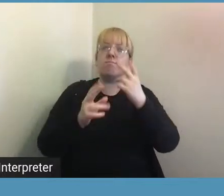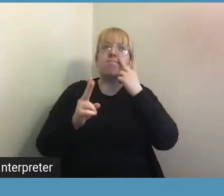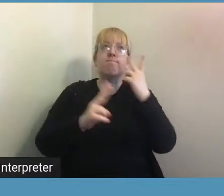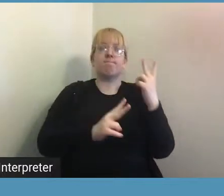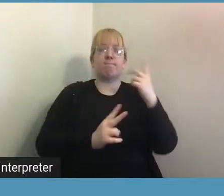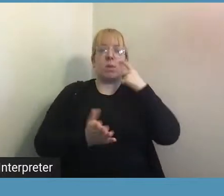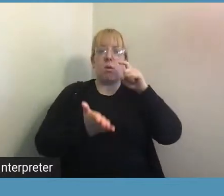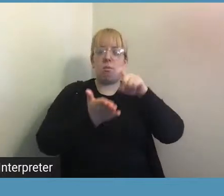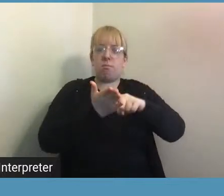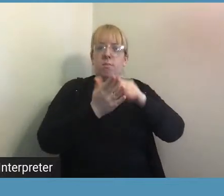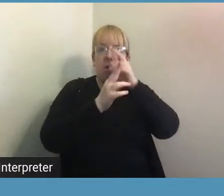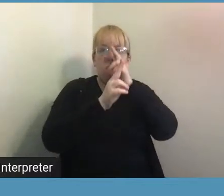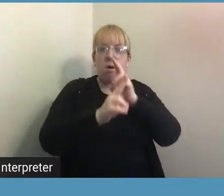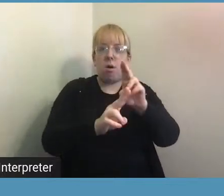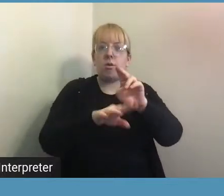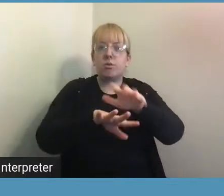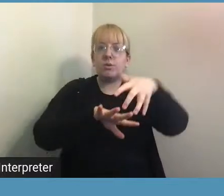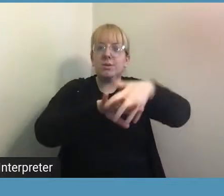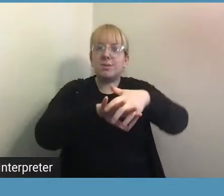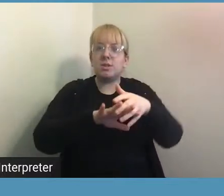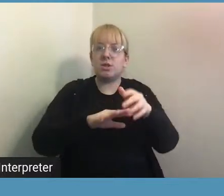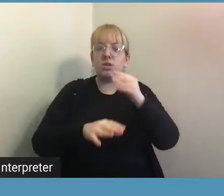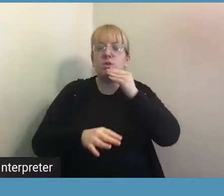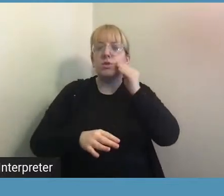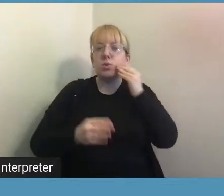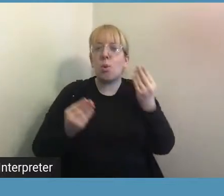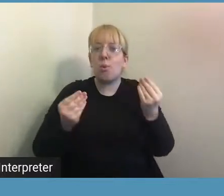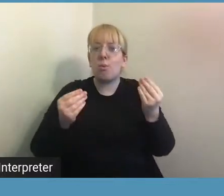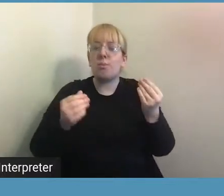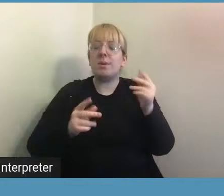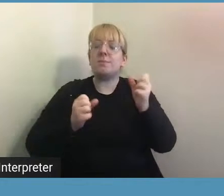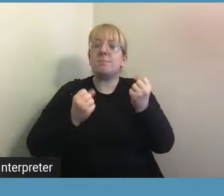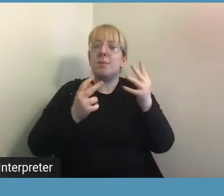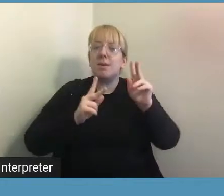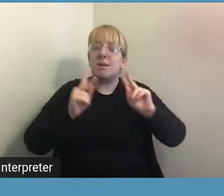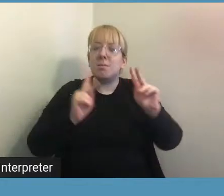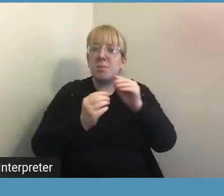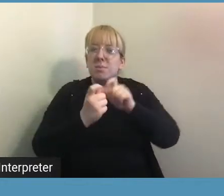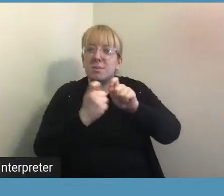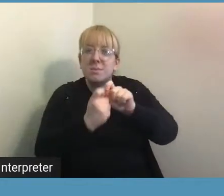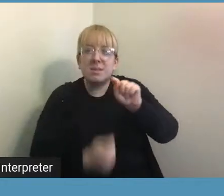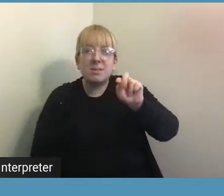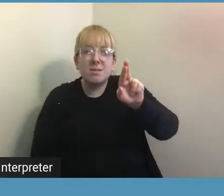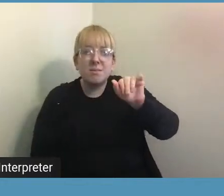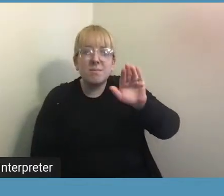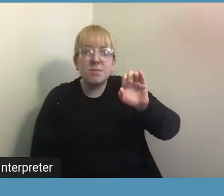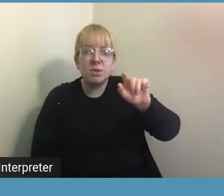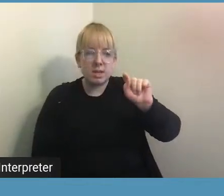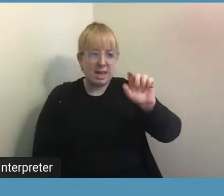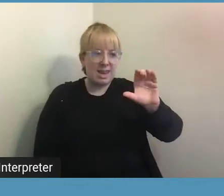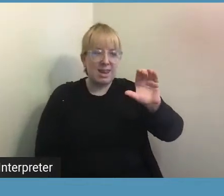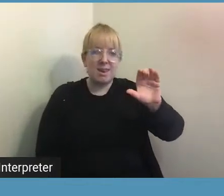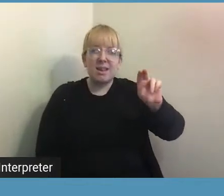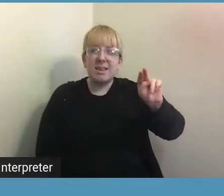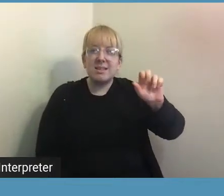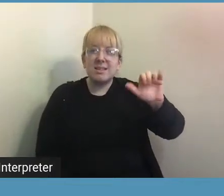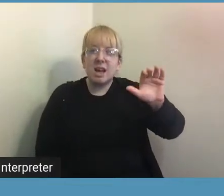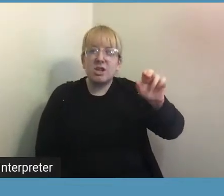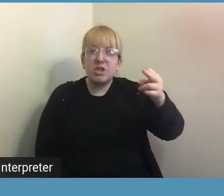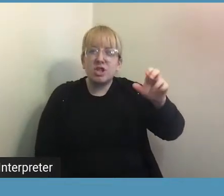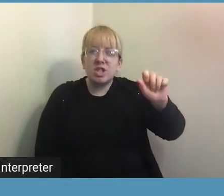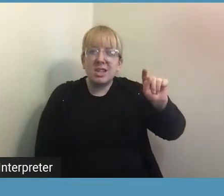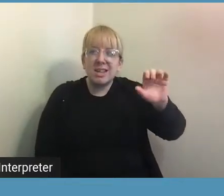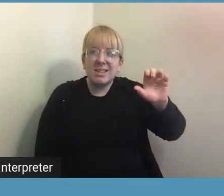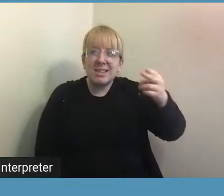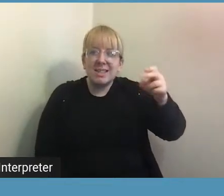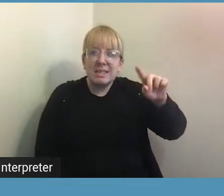I'm speaking to you from Charleston, South Carolina, the historical homelands of the Natchez Cusco peoples. Wherever we